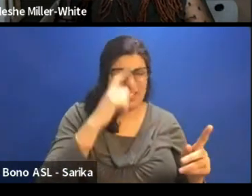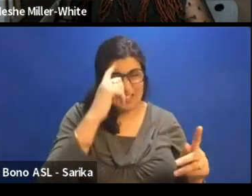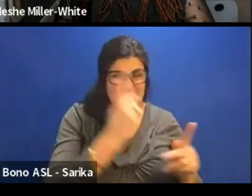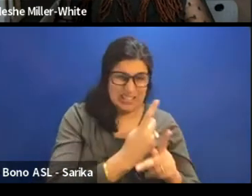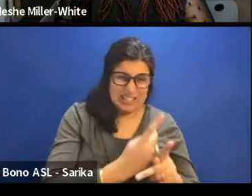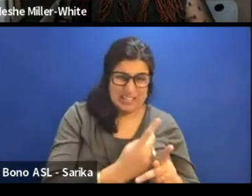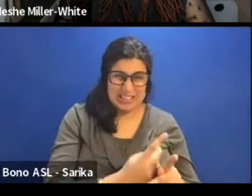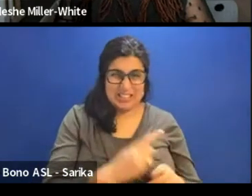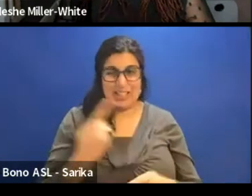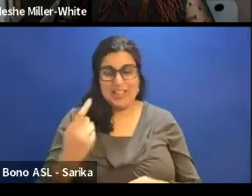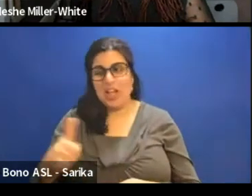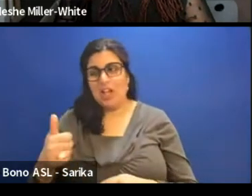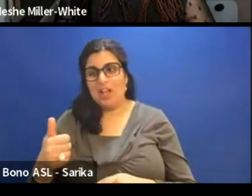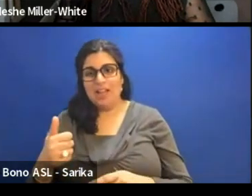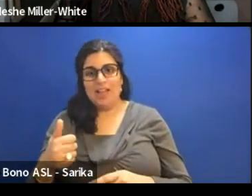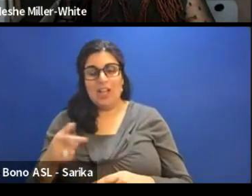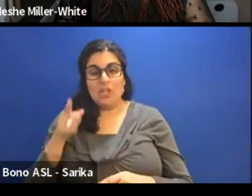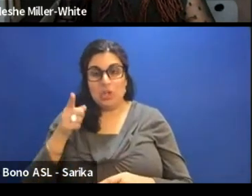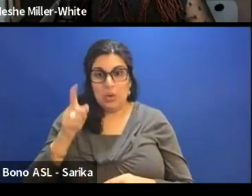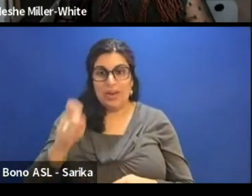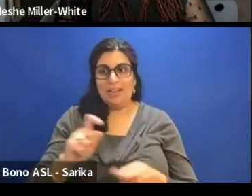things that that seniors